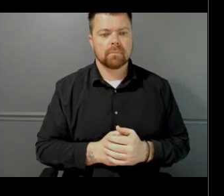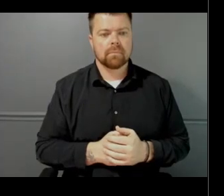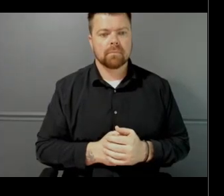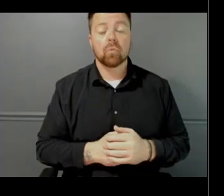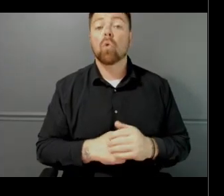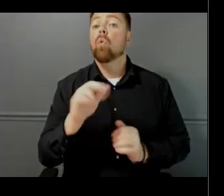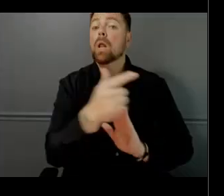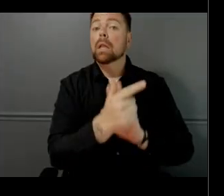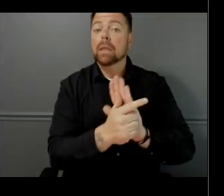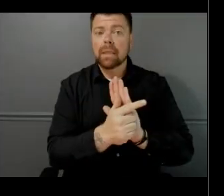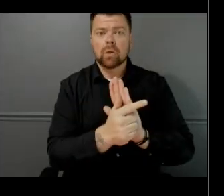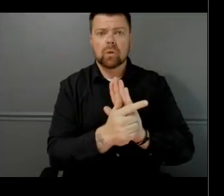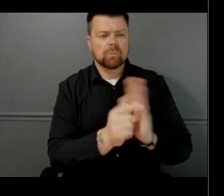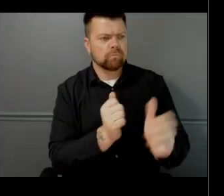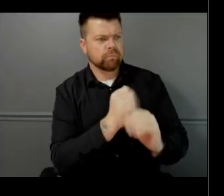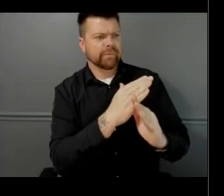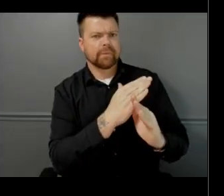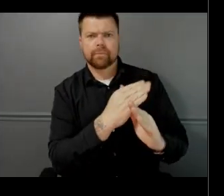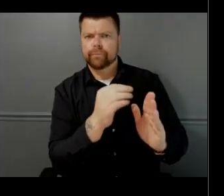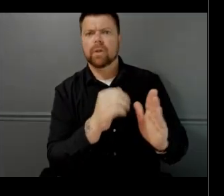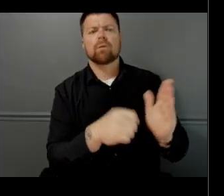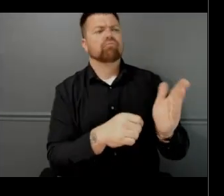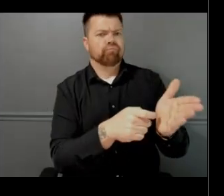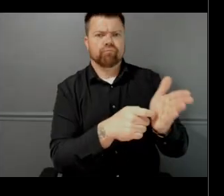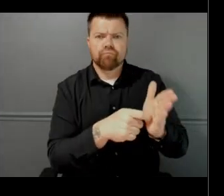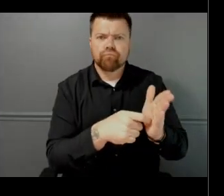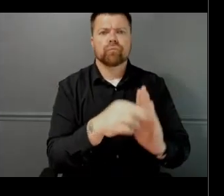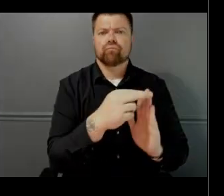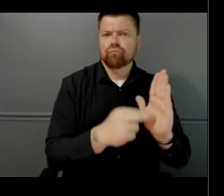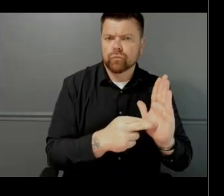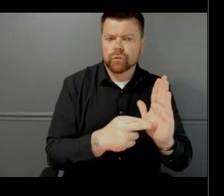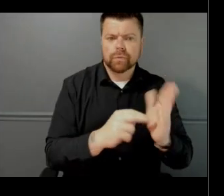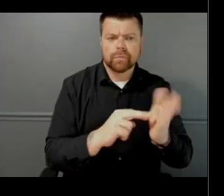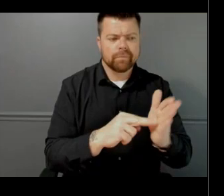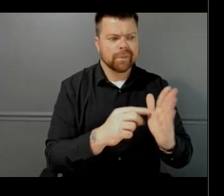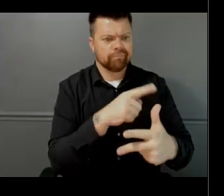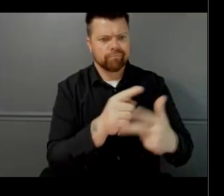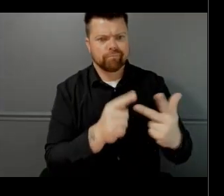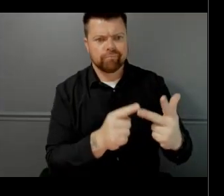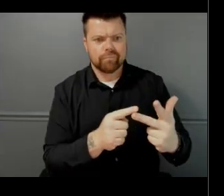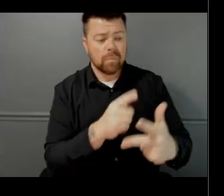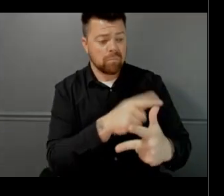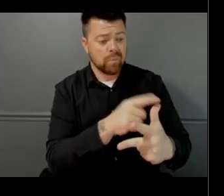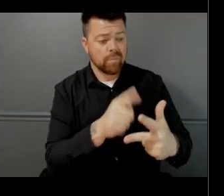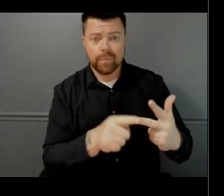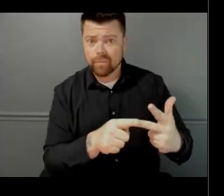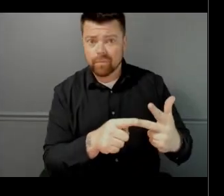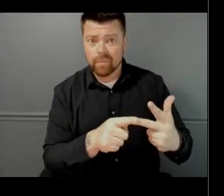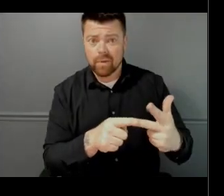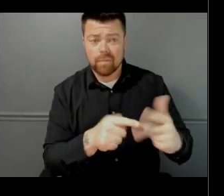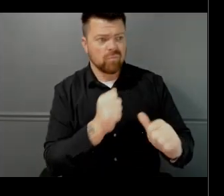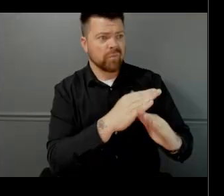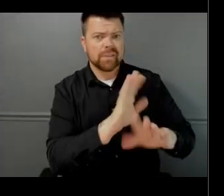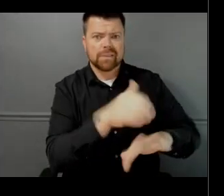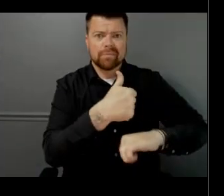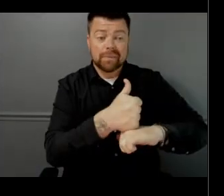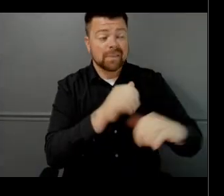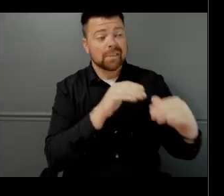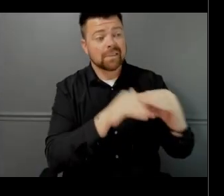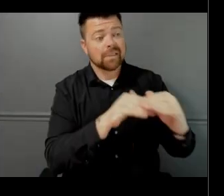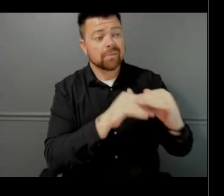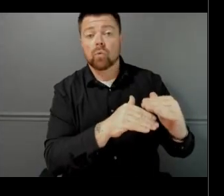or legal restrictions, any of which prevent the installation of an accessible pedestrian